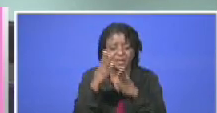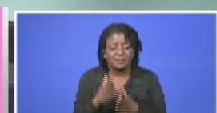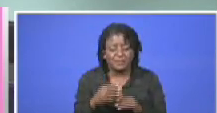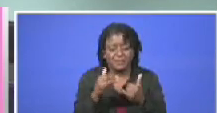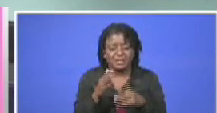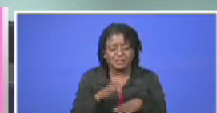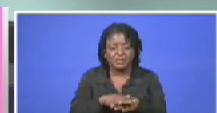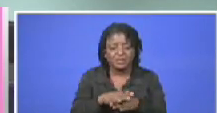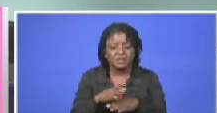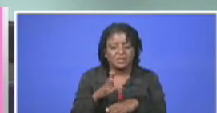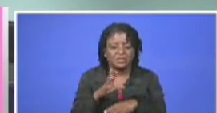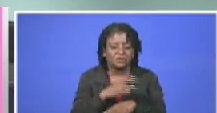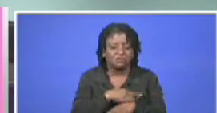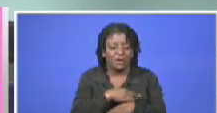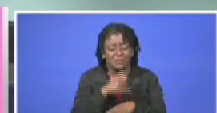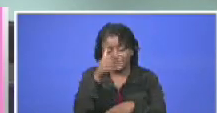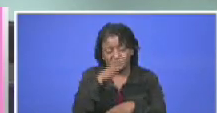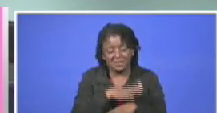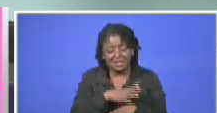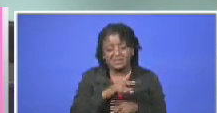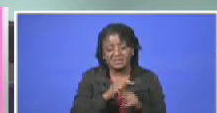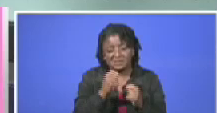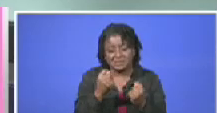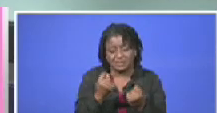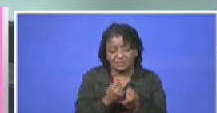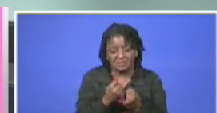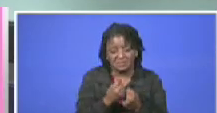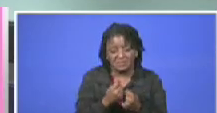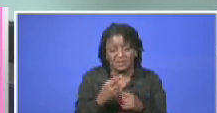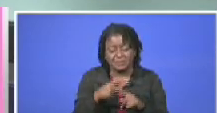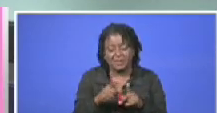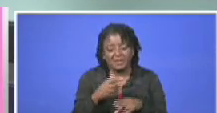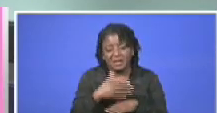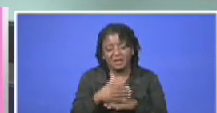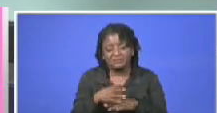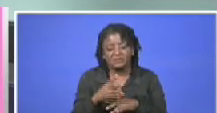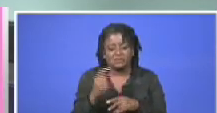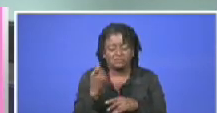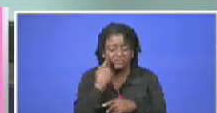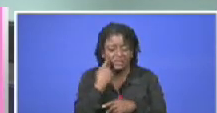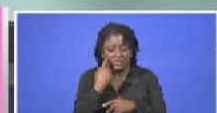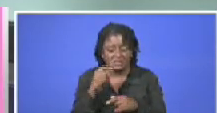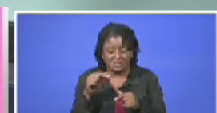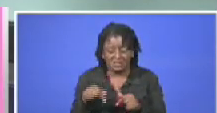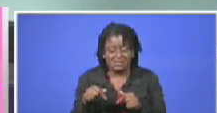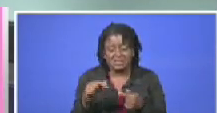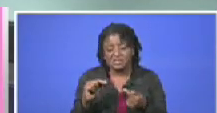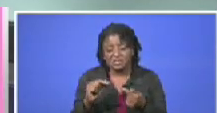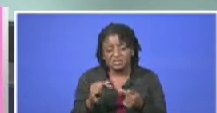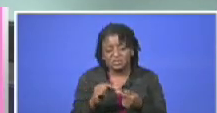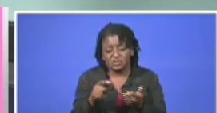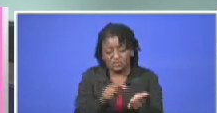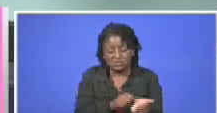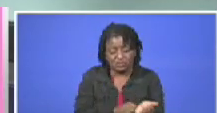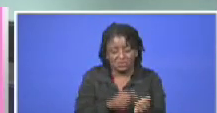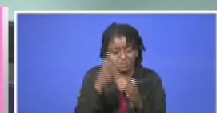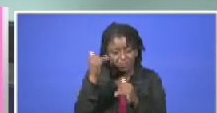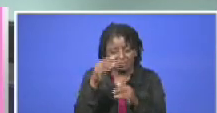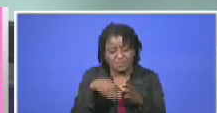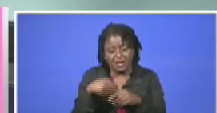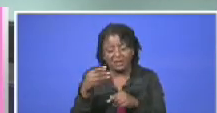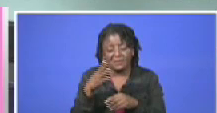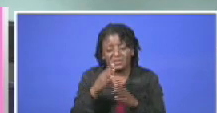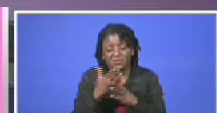injury could delay Franco Miller's freshman debut following recent knee surgery. Miller is expected to be out between